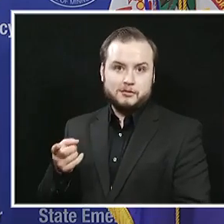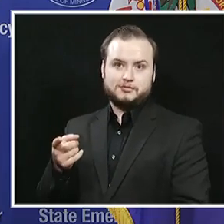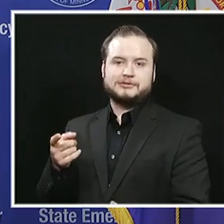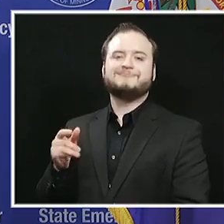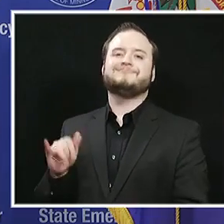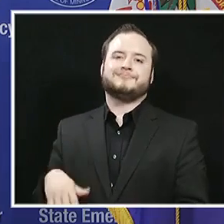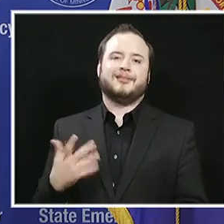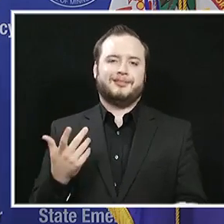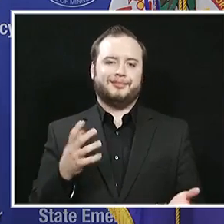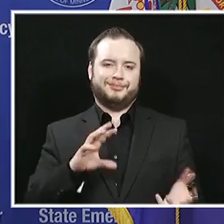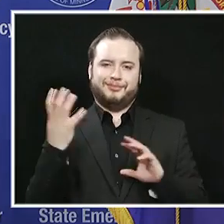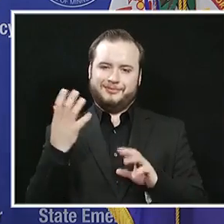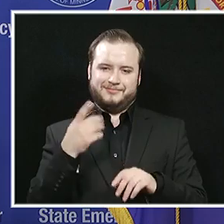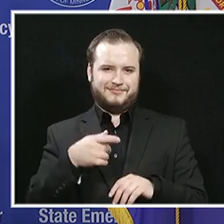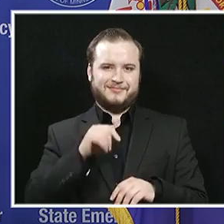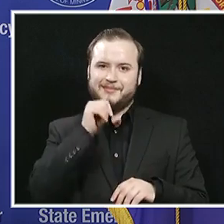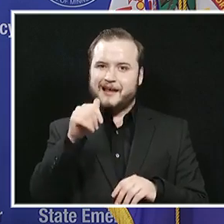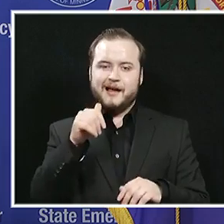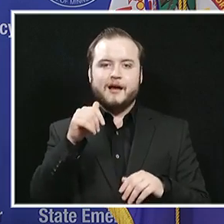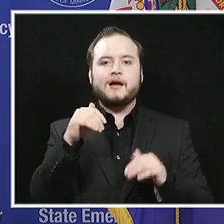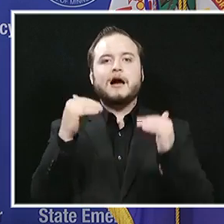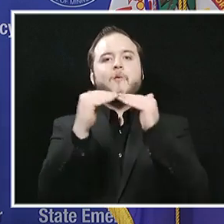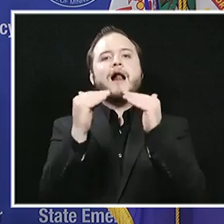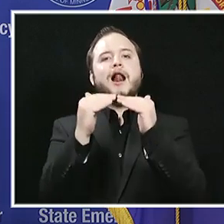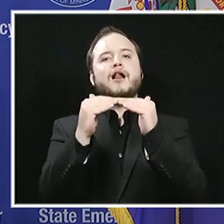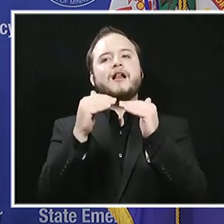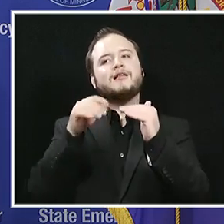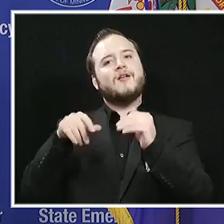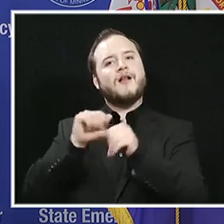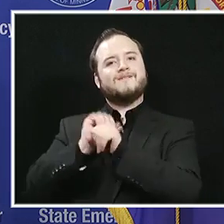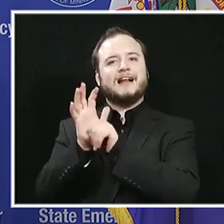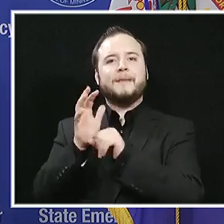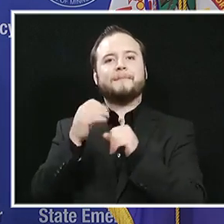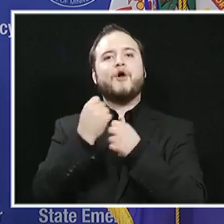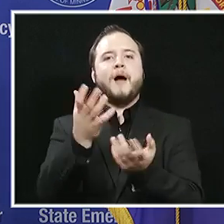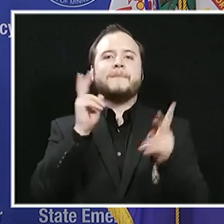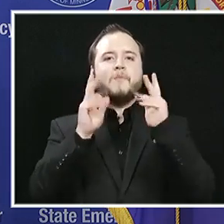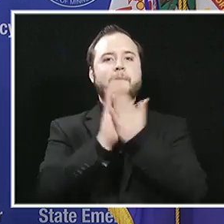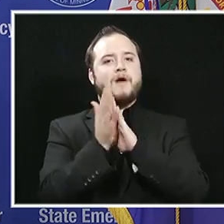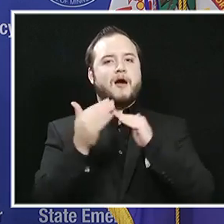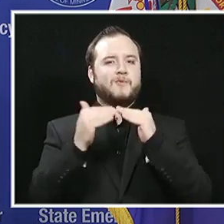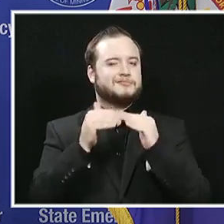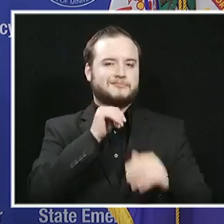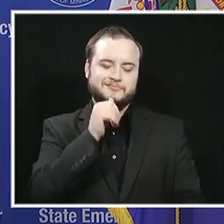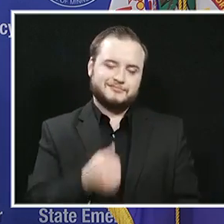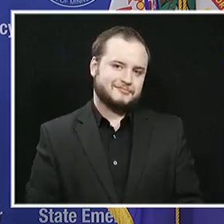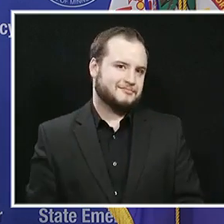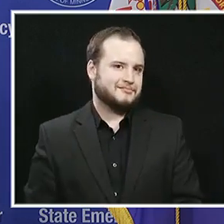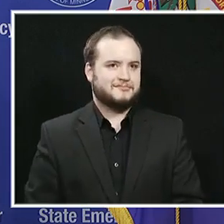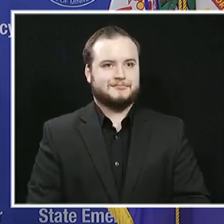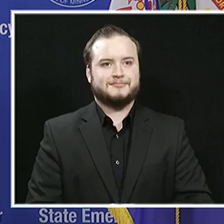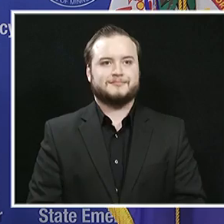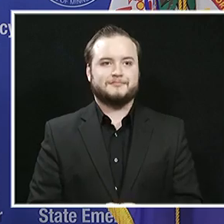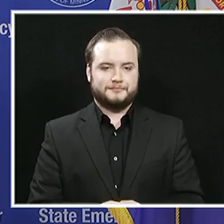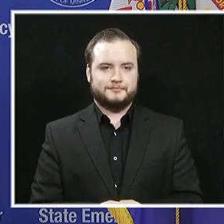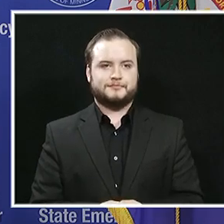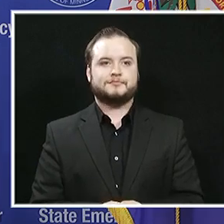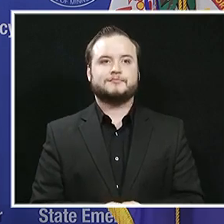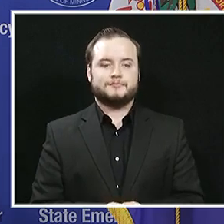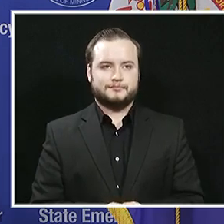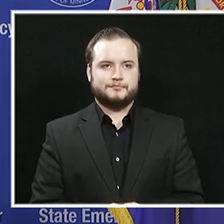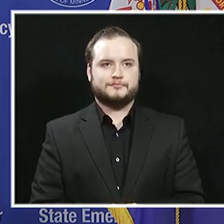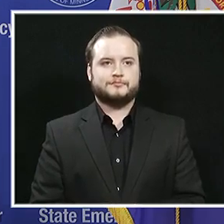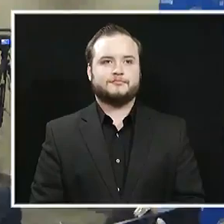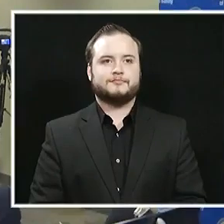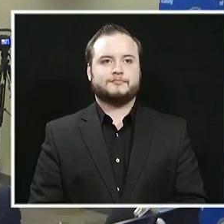I don't have an answer for that today other than that we made that decision, what we thought moved one in, and it's created that. COVID-19 has